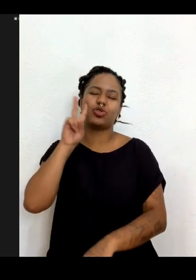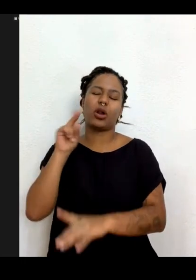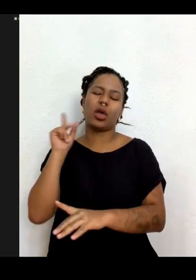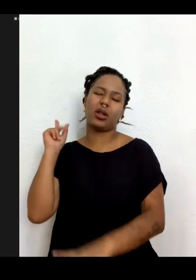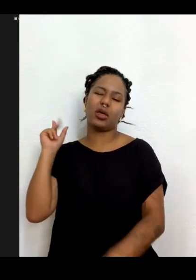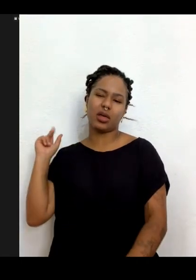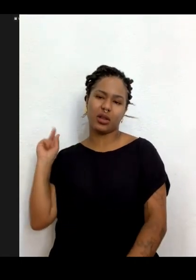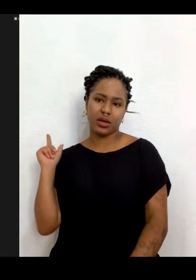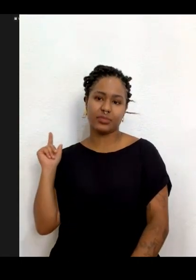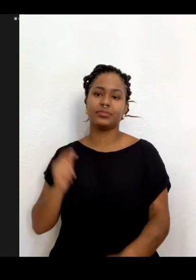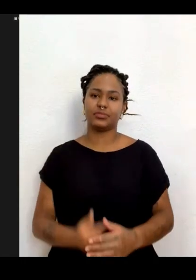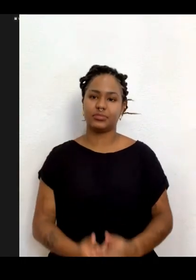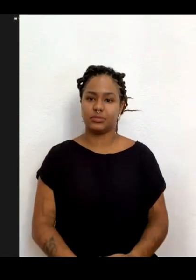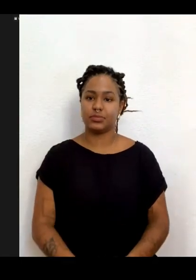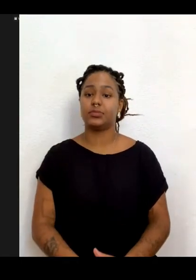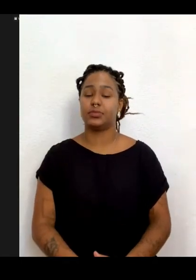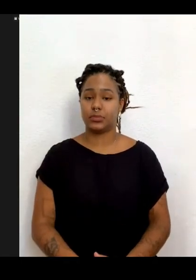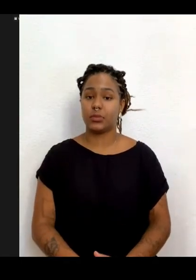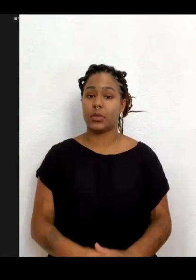is